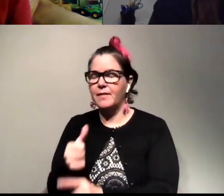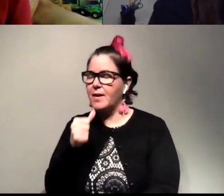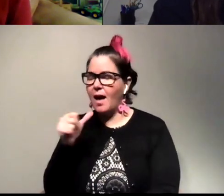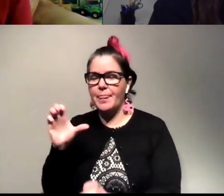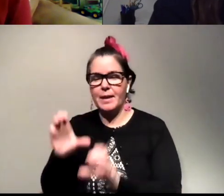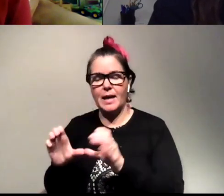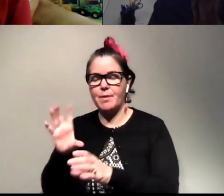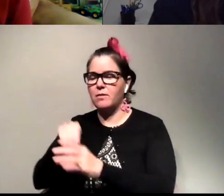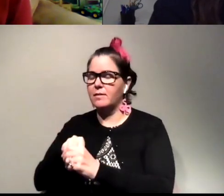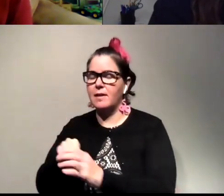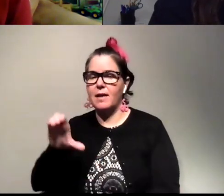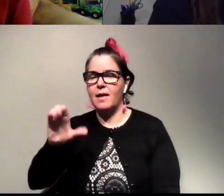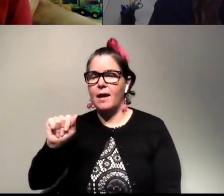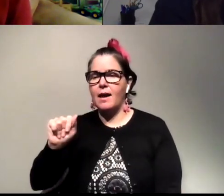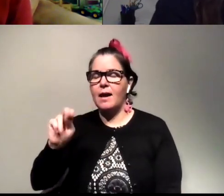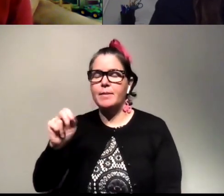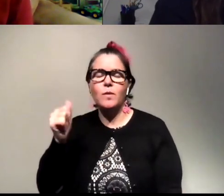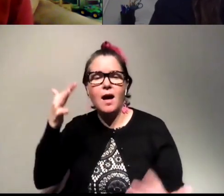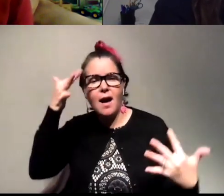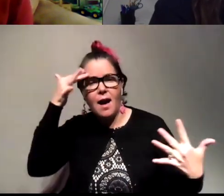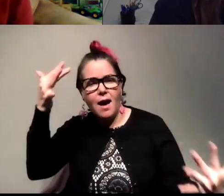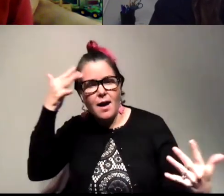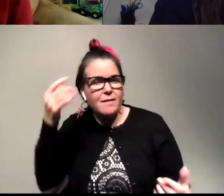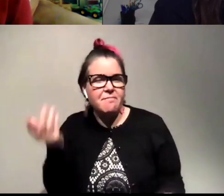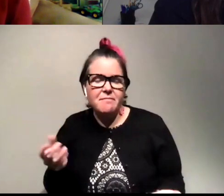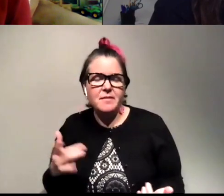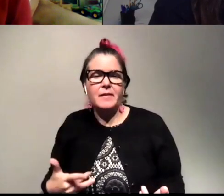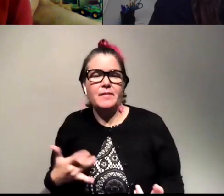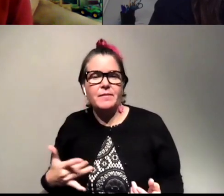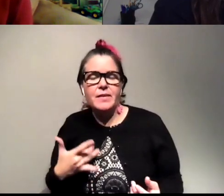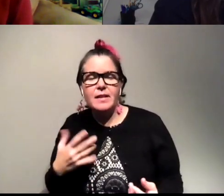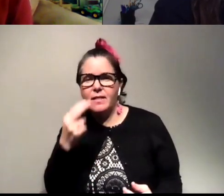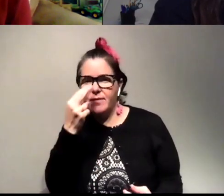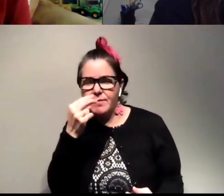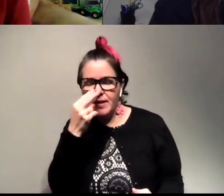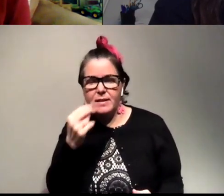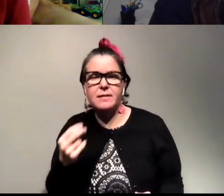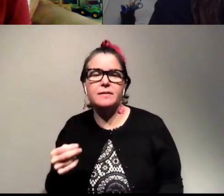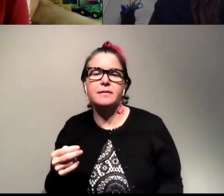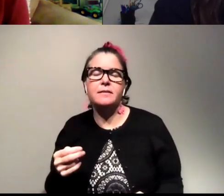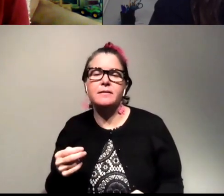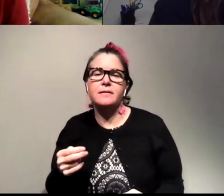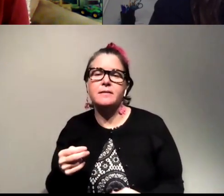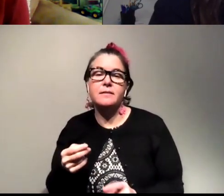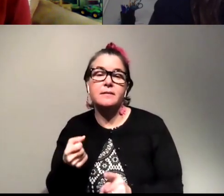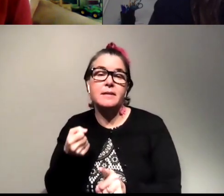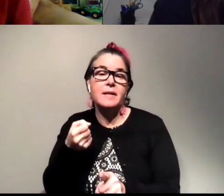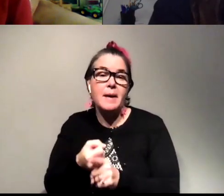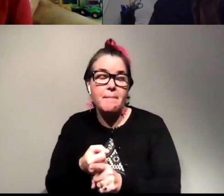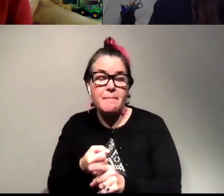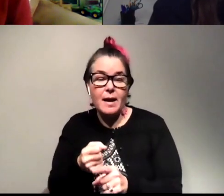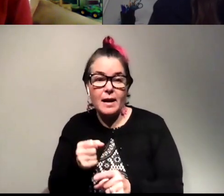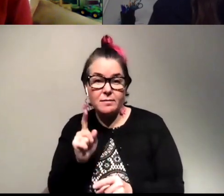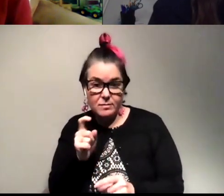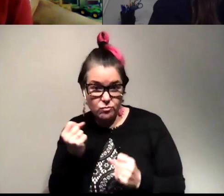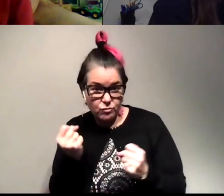cannabis that gets people high, that can make people feel really funny, maybe affect whether or not they should drive